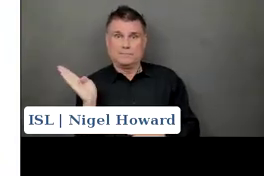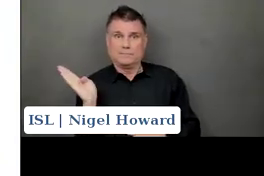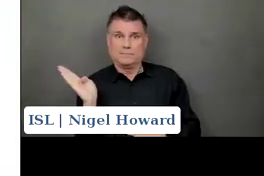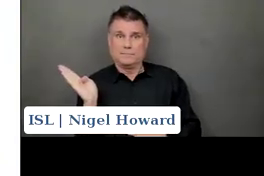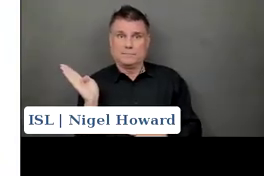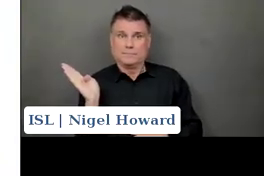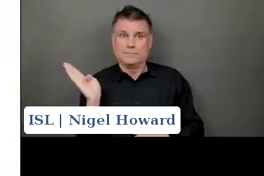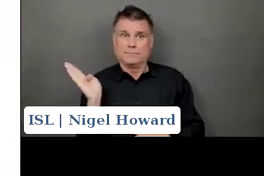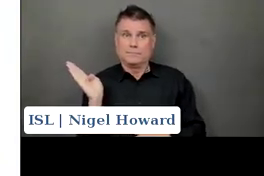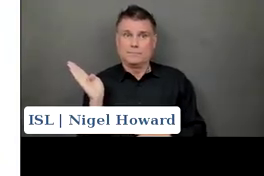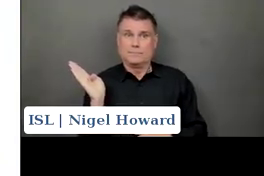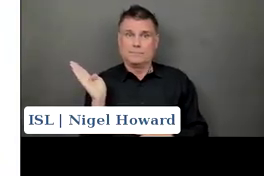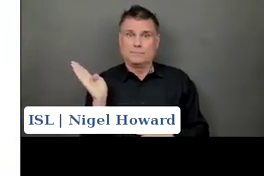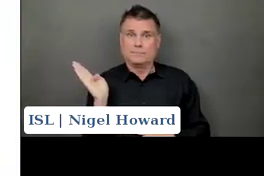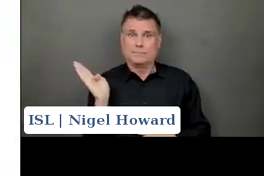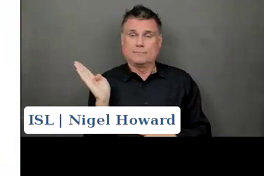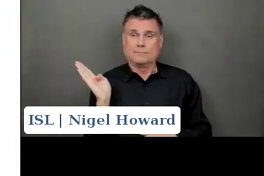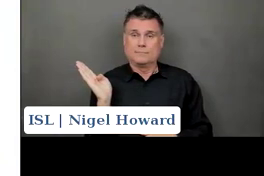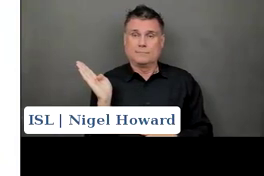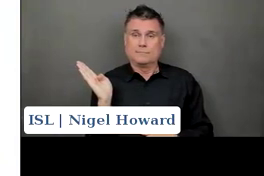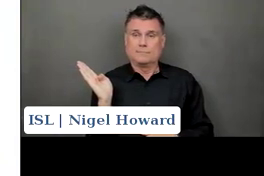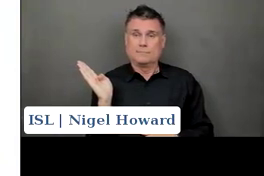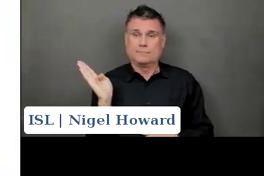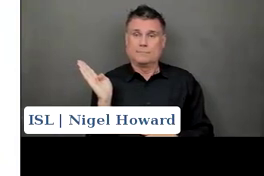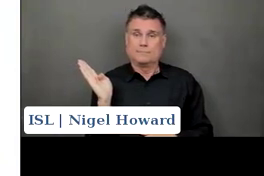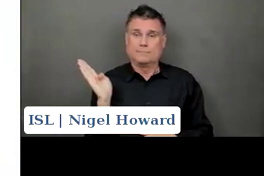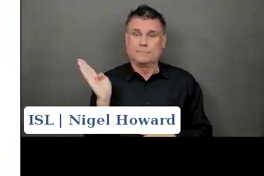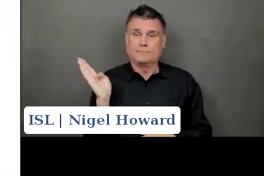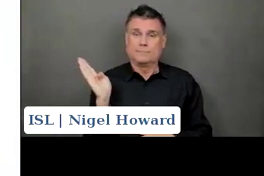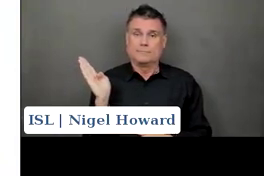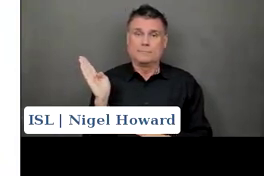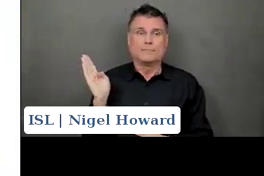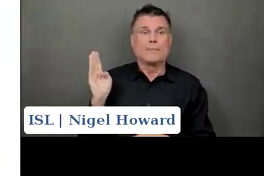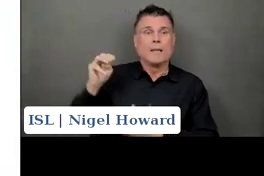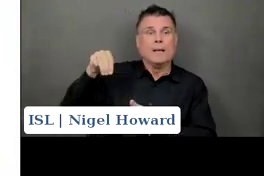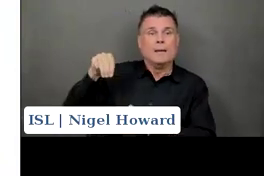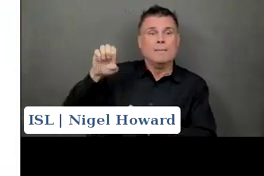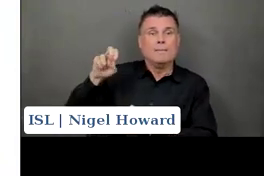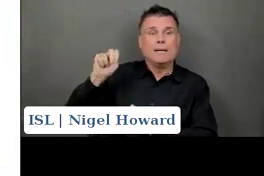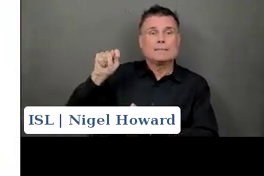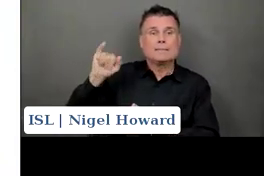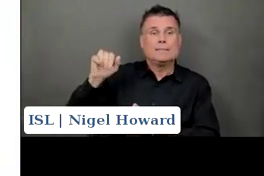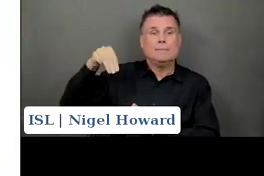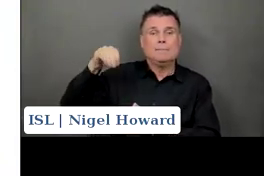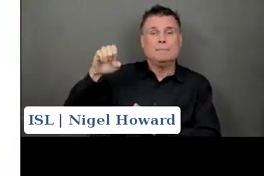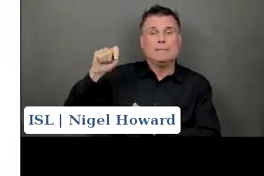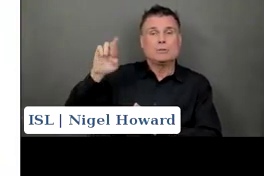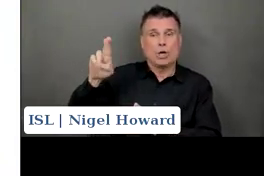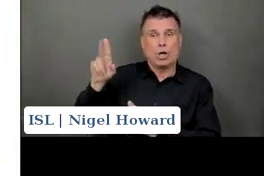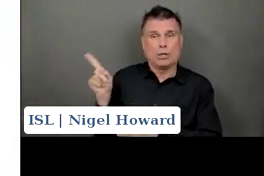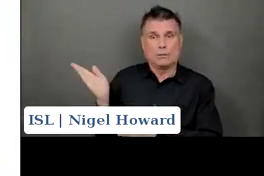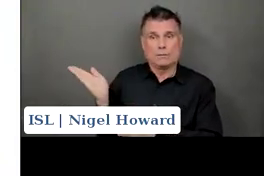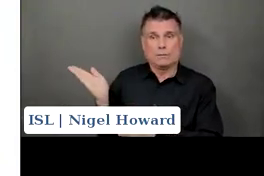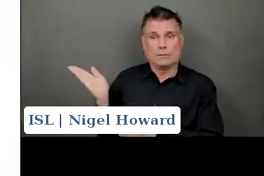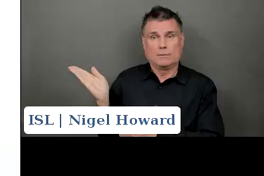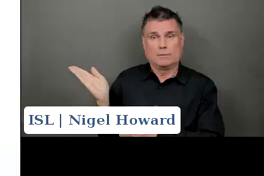Wonderful. So we have a Mentimeter question that we'd like to pose to all of you at the outset of the session.